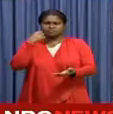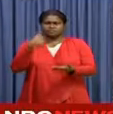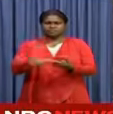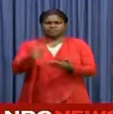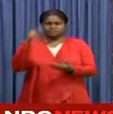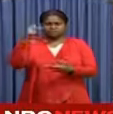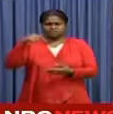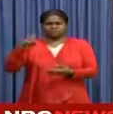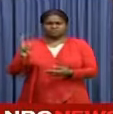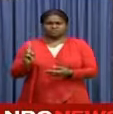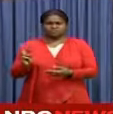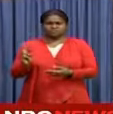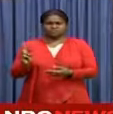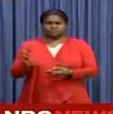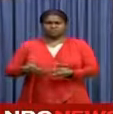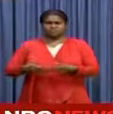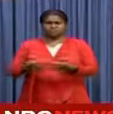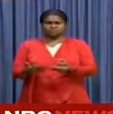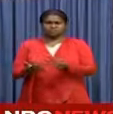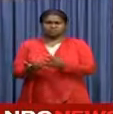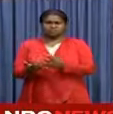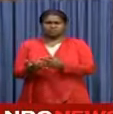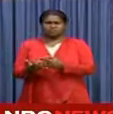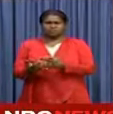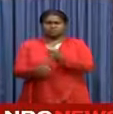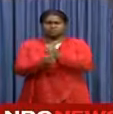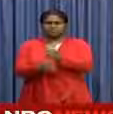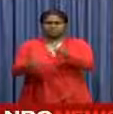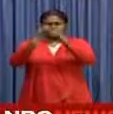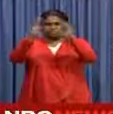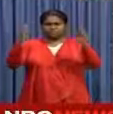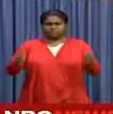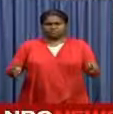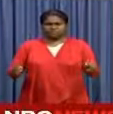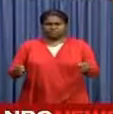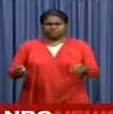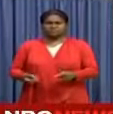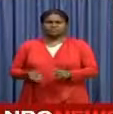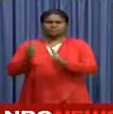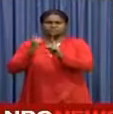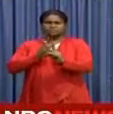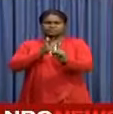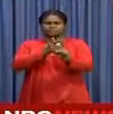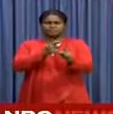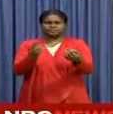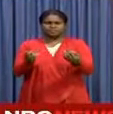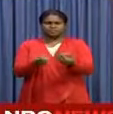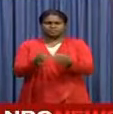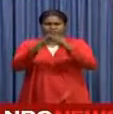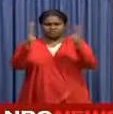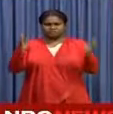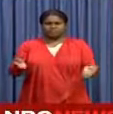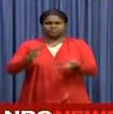The protocol came after a short guard of honour outside the Government House, where the High Commissioner was escorted to Government